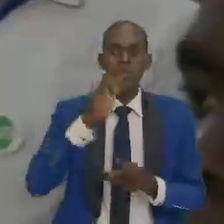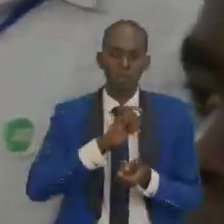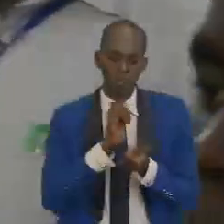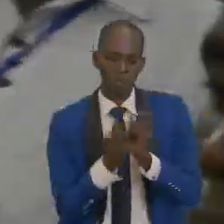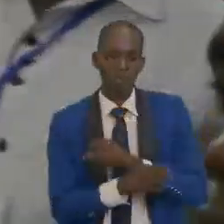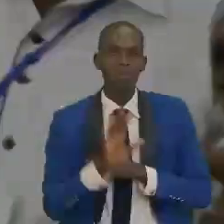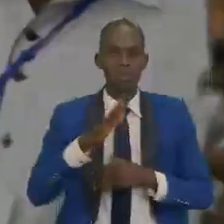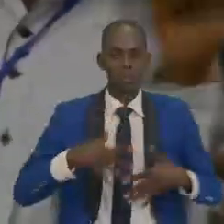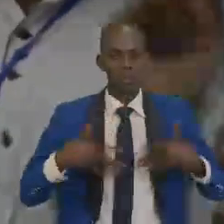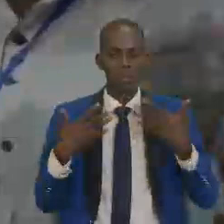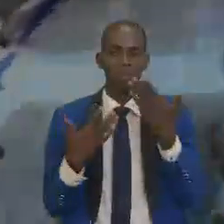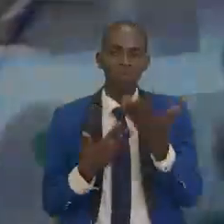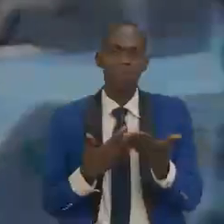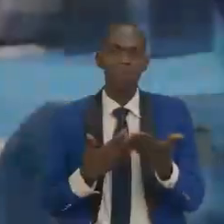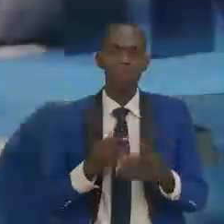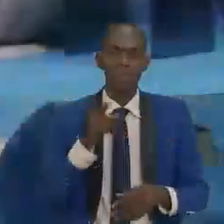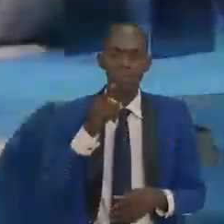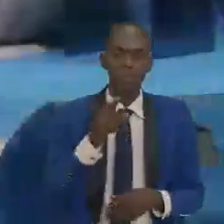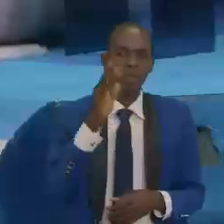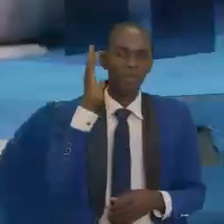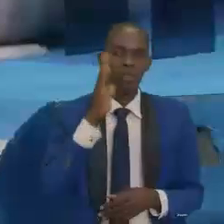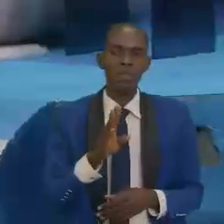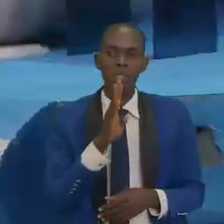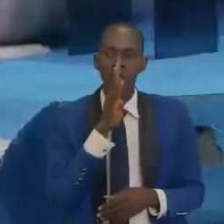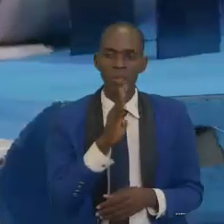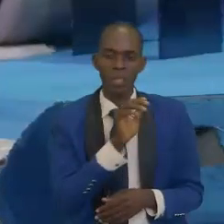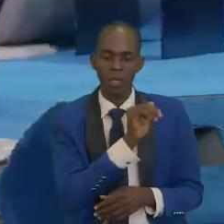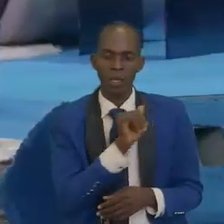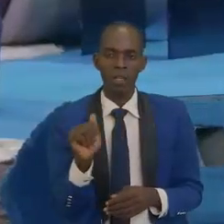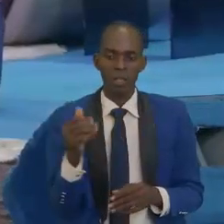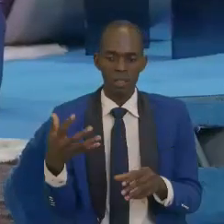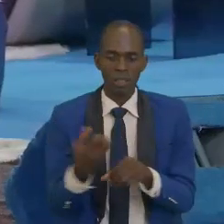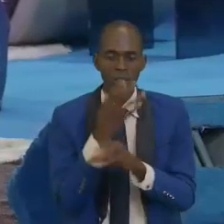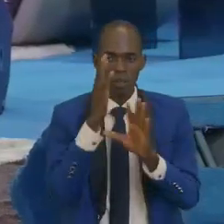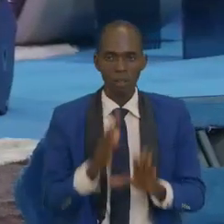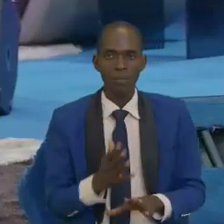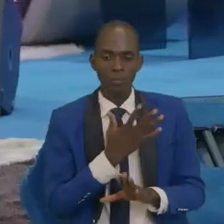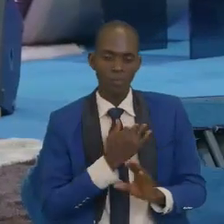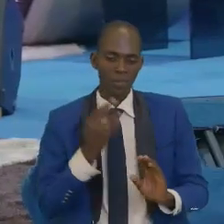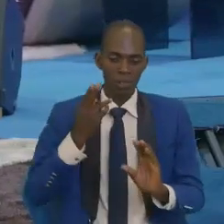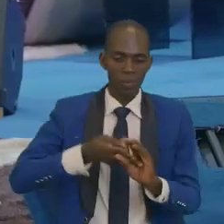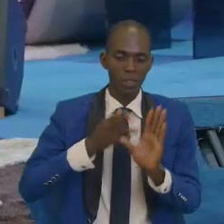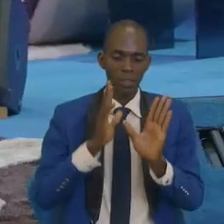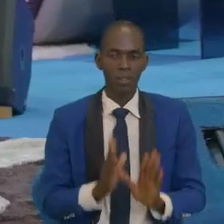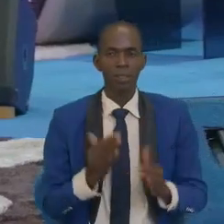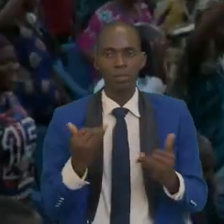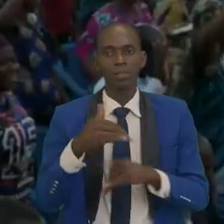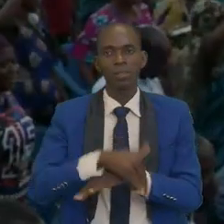life. You will be a taker and a partaker tonight.